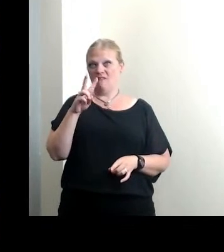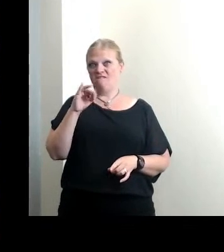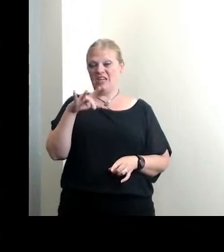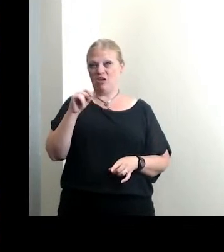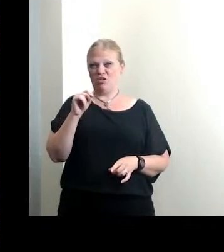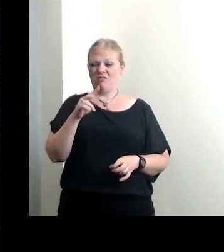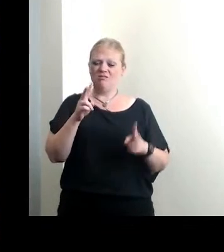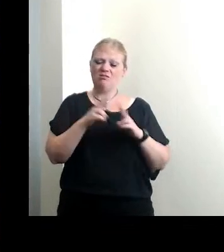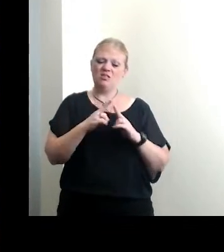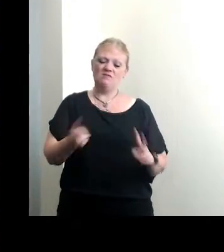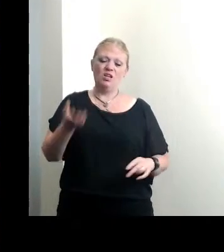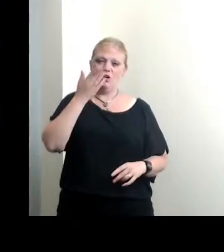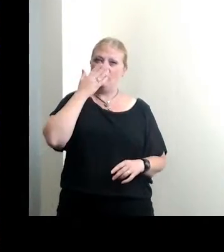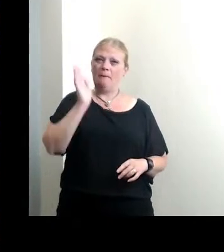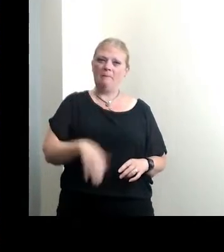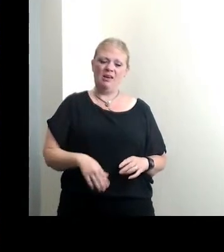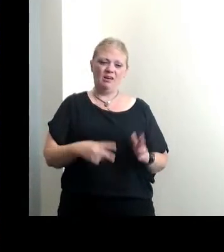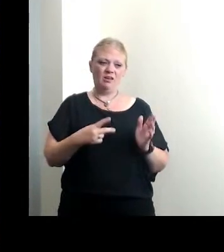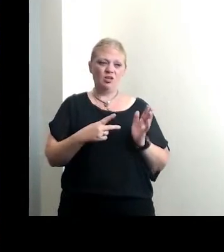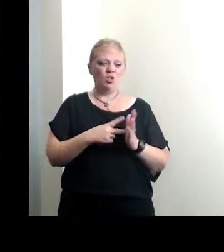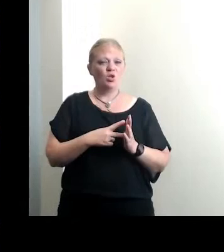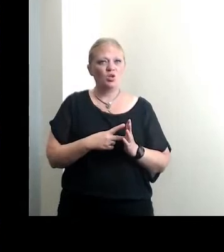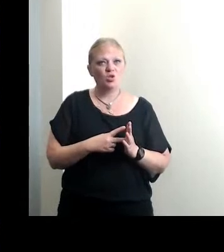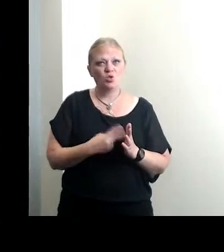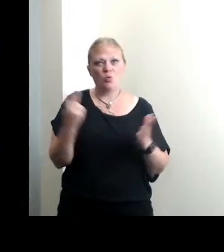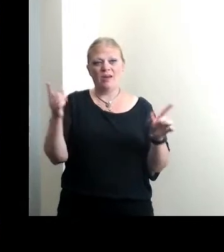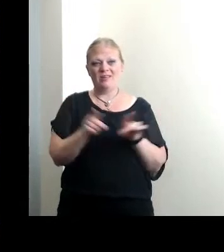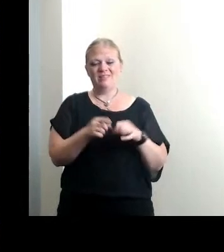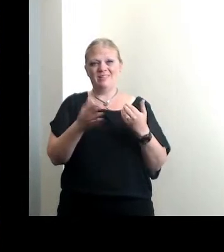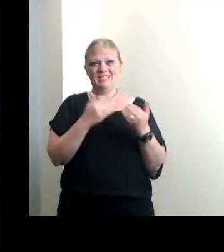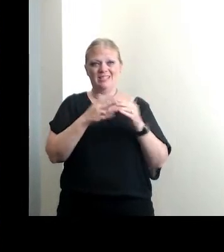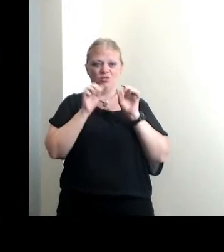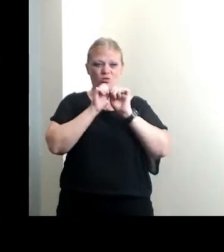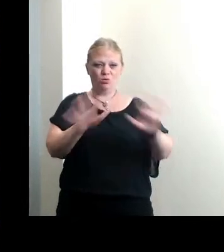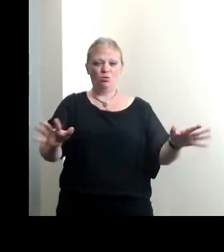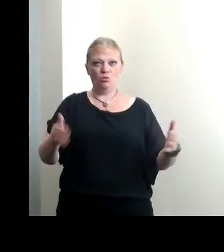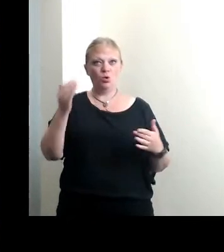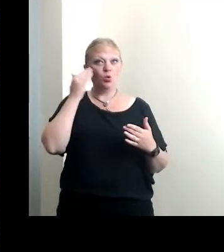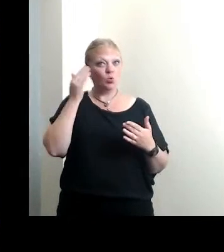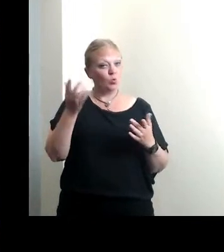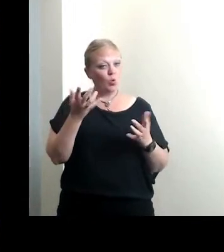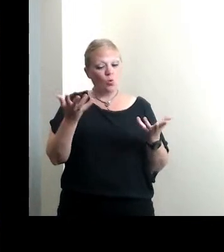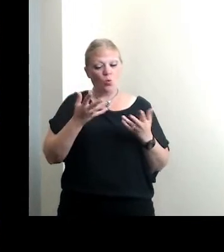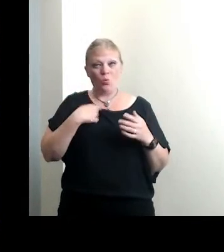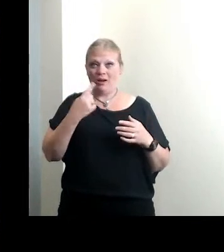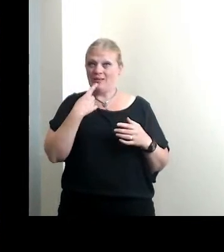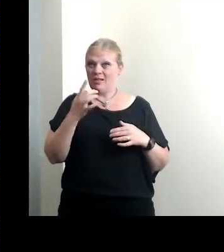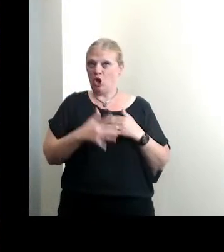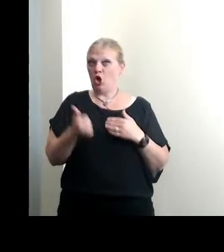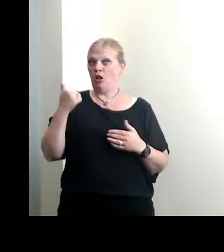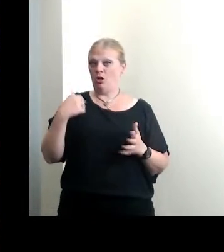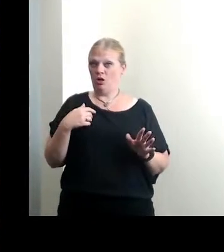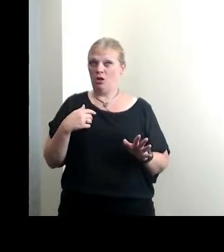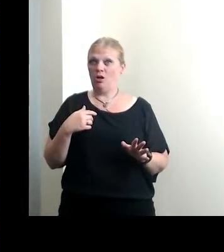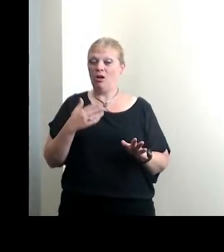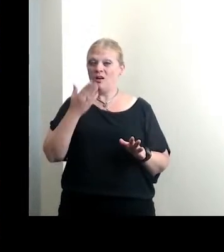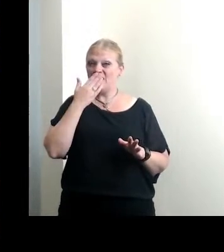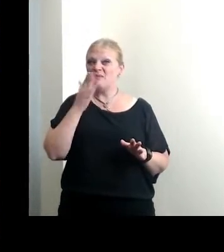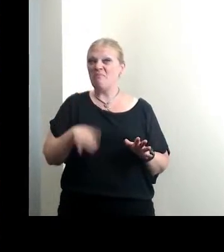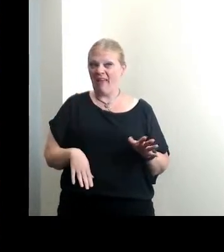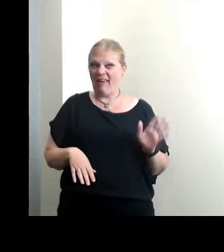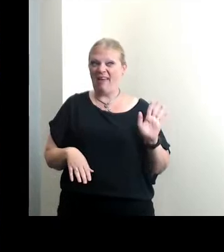very bad, twice as much transmission. You know what I said earlier. It is